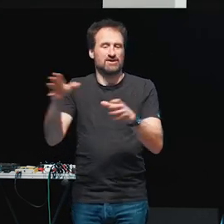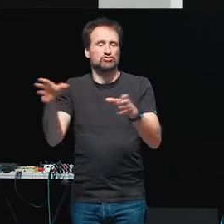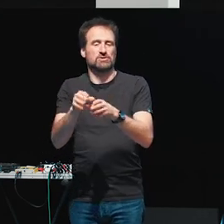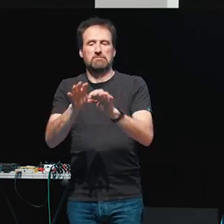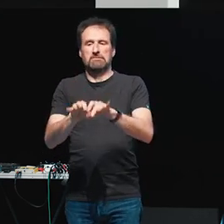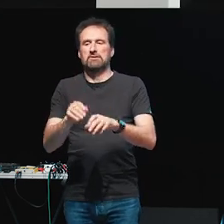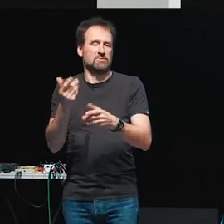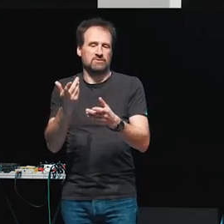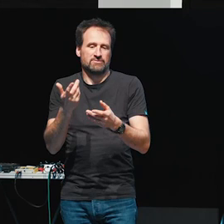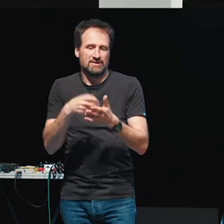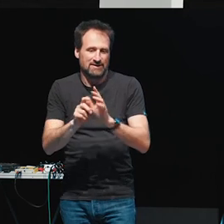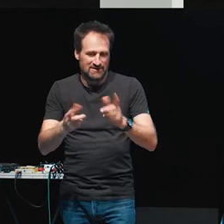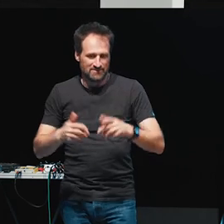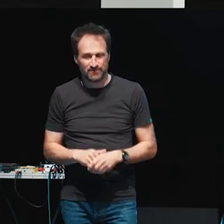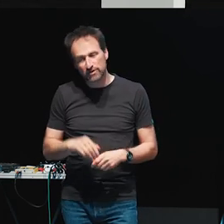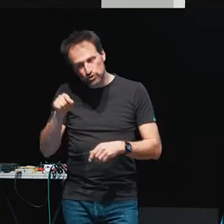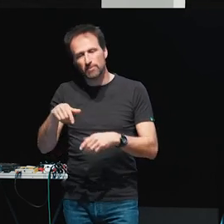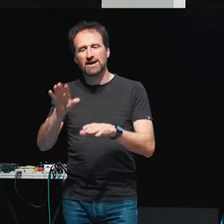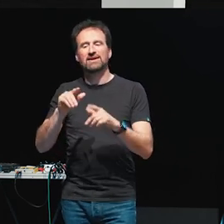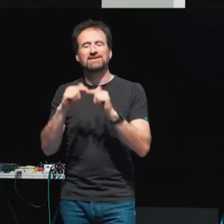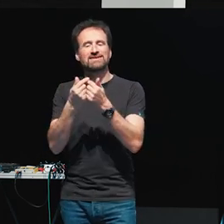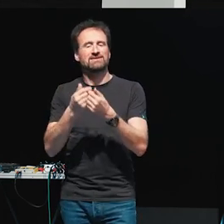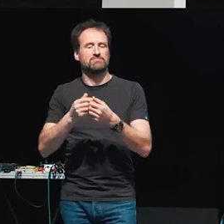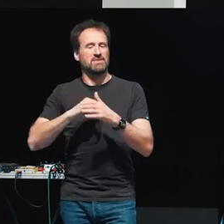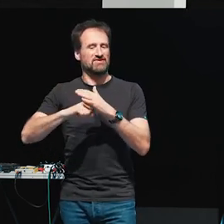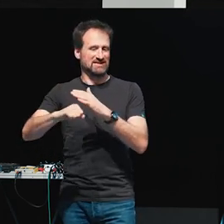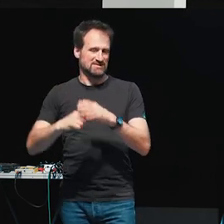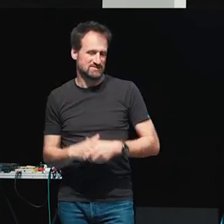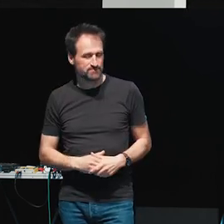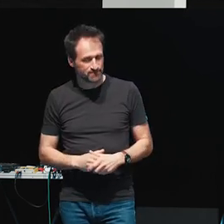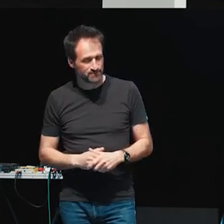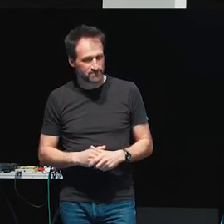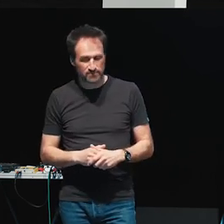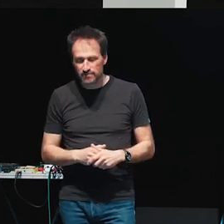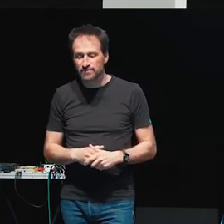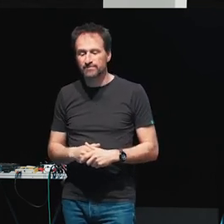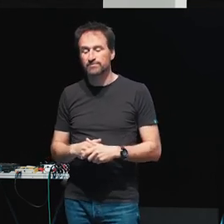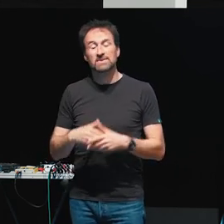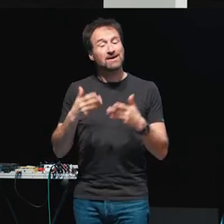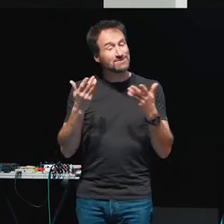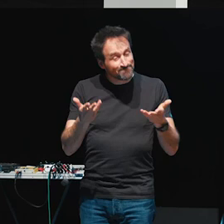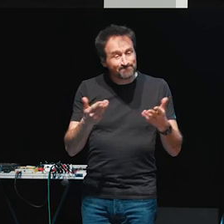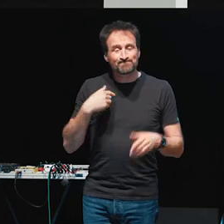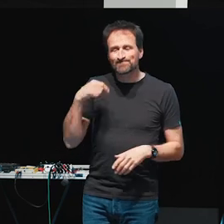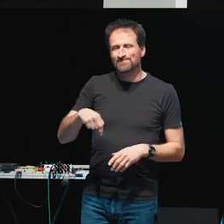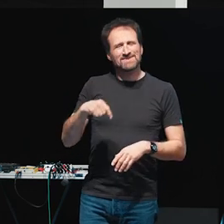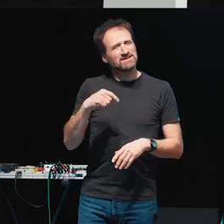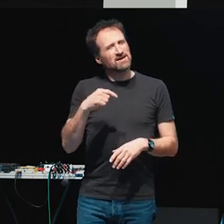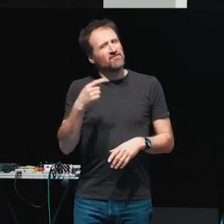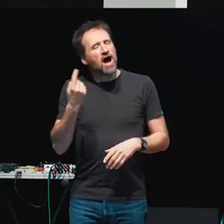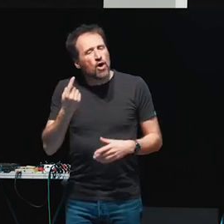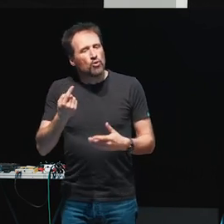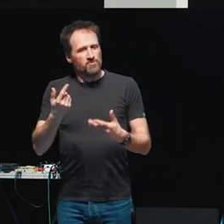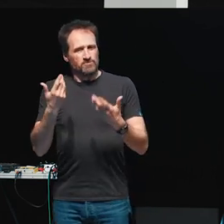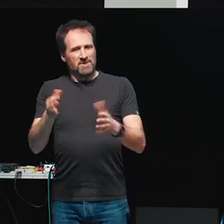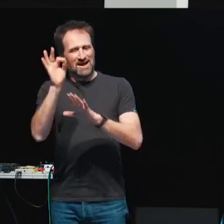Okay, now that we've looked at this breakthrough and we're talking about like why did this happen, I